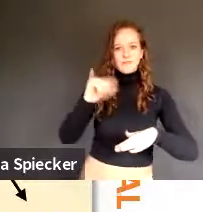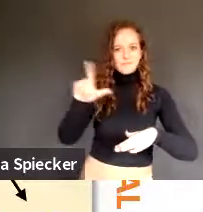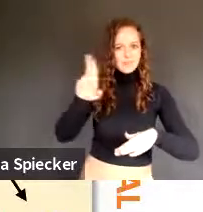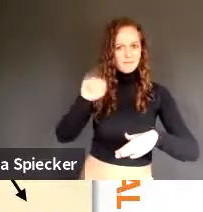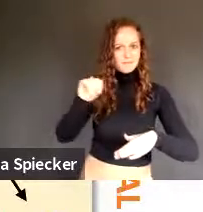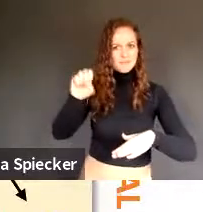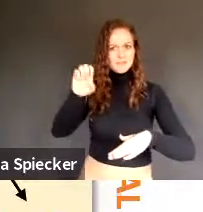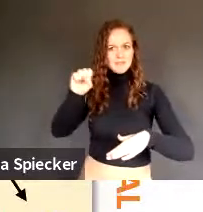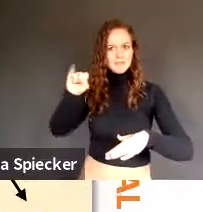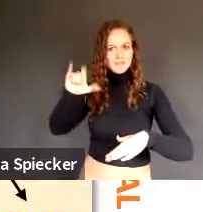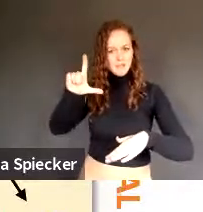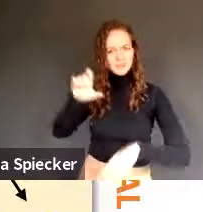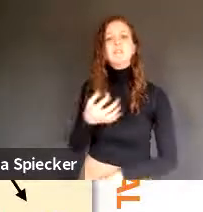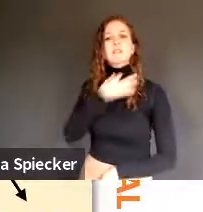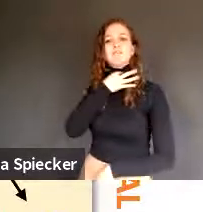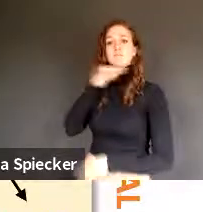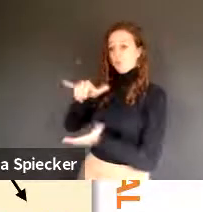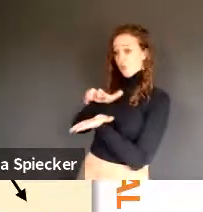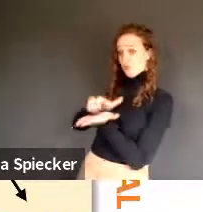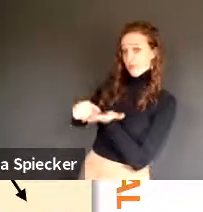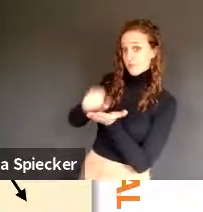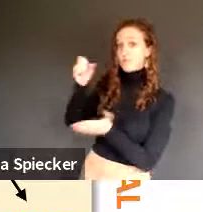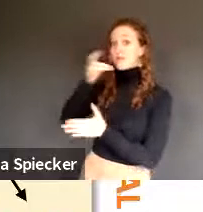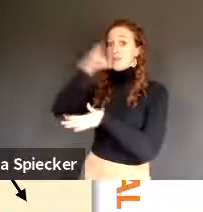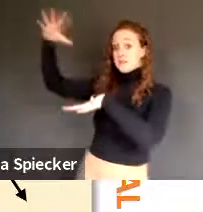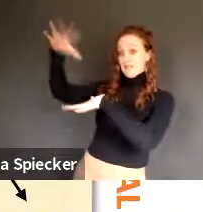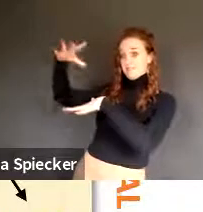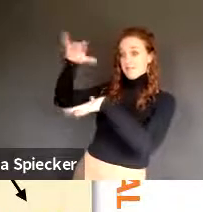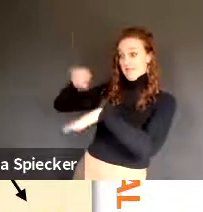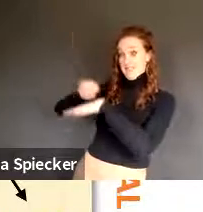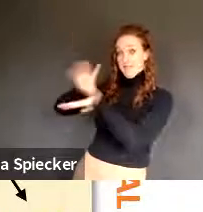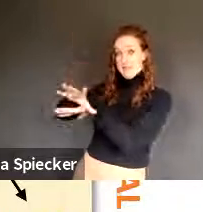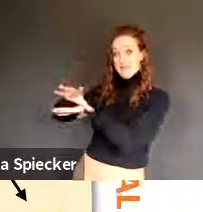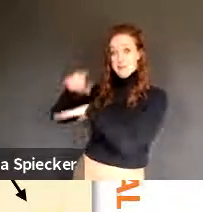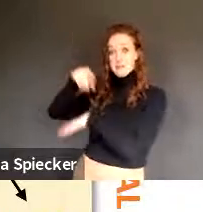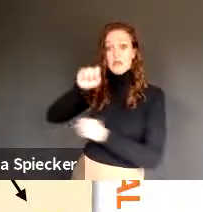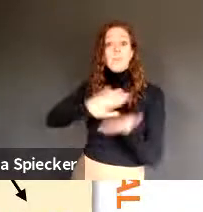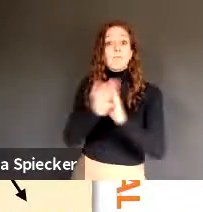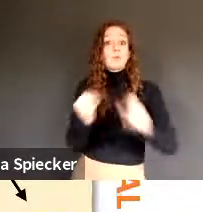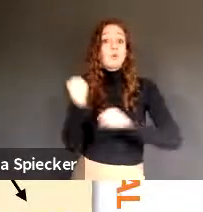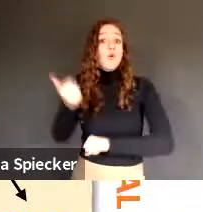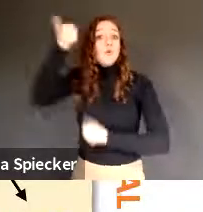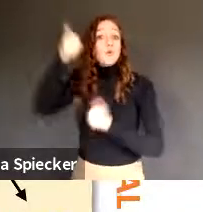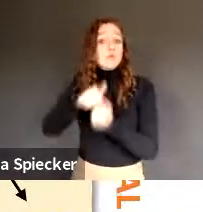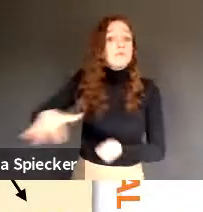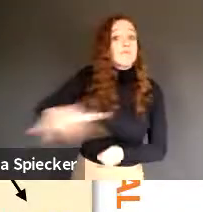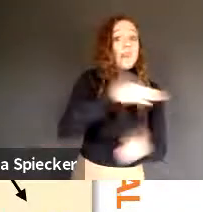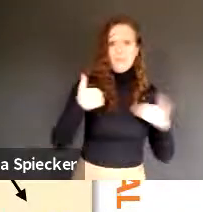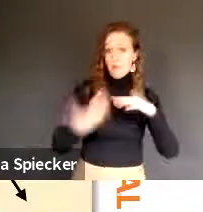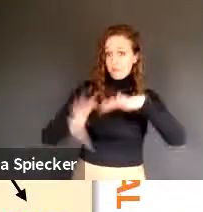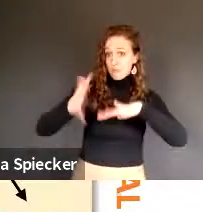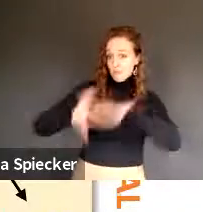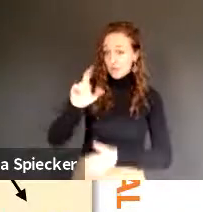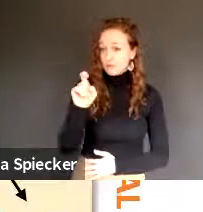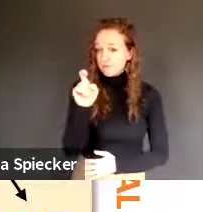Now, to sum up chapter 2, I asked whether the effects of herbivory and light over the population dynamics of Hedophyllum sessile could